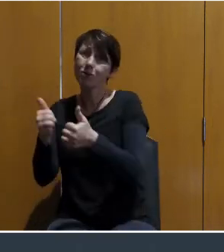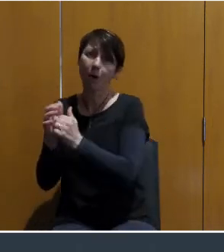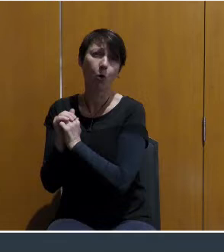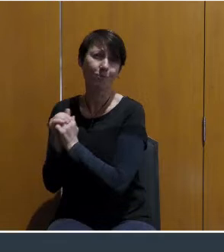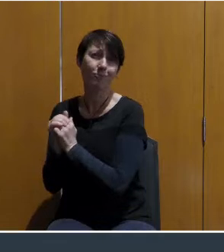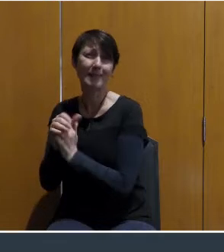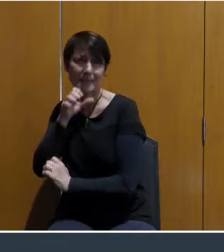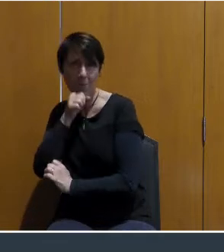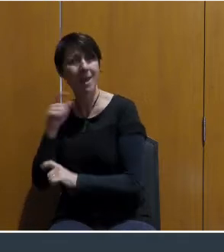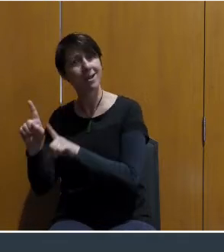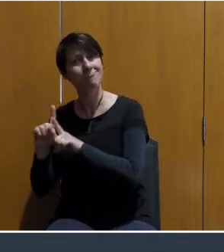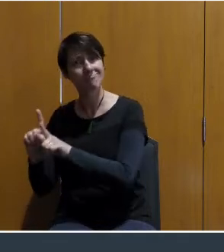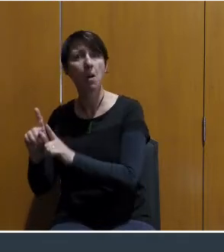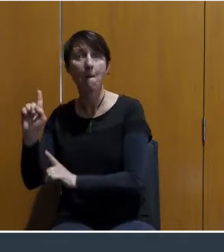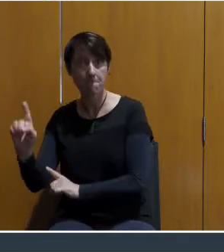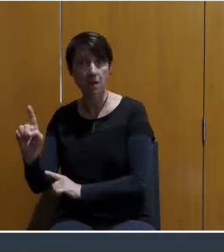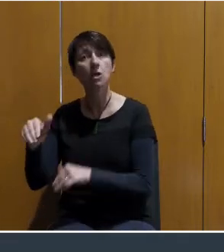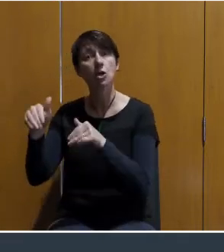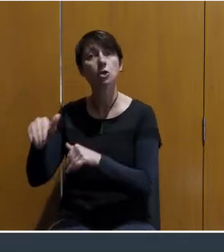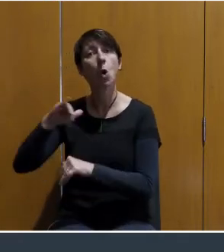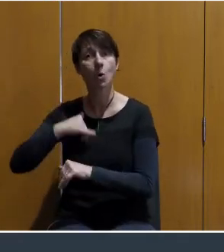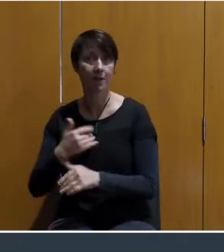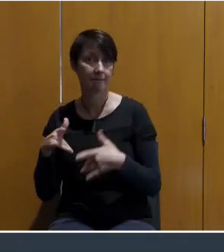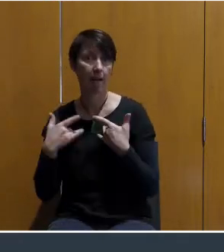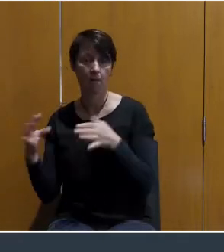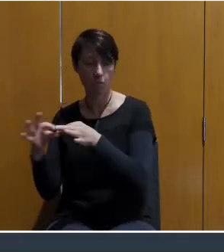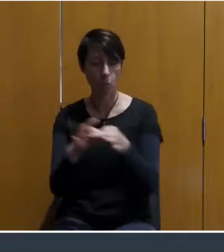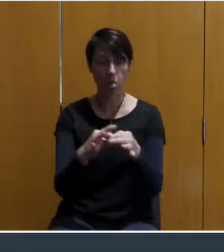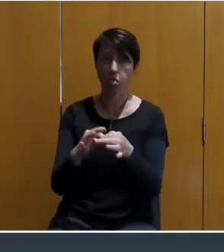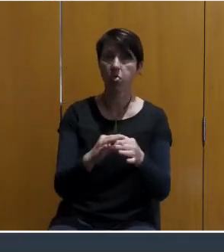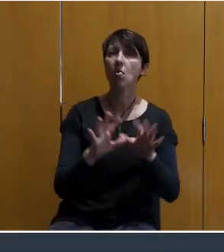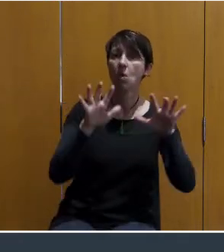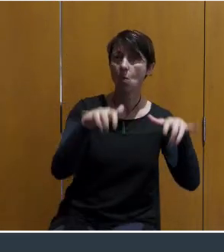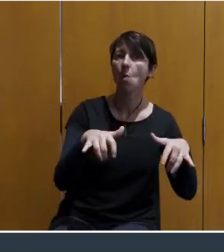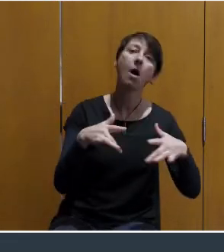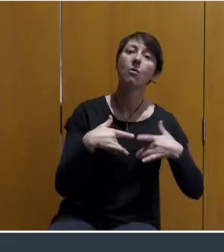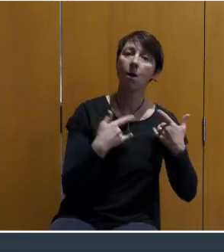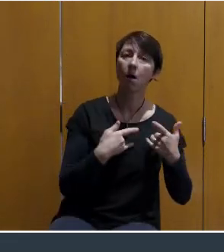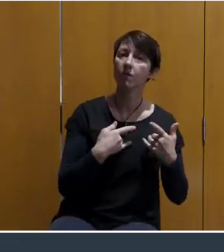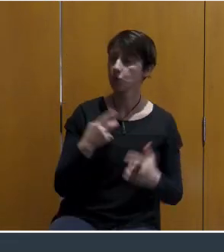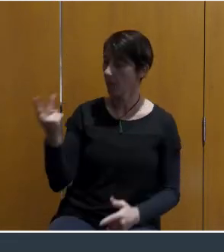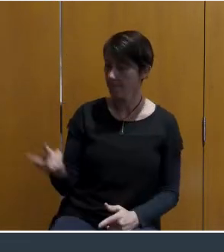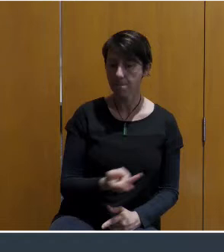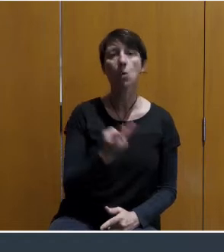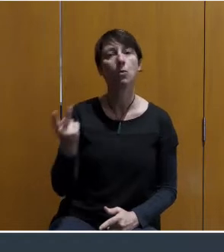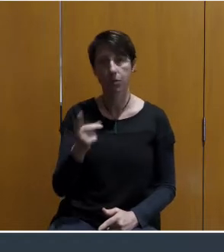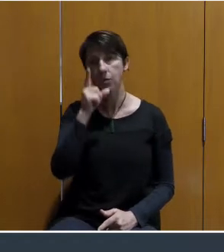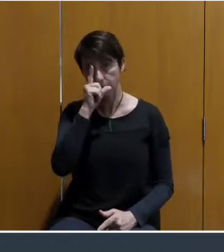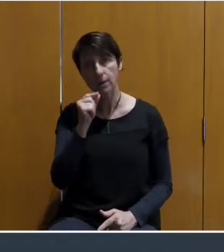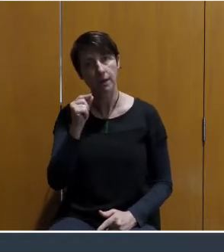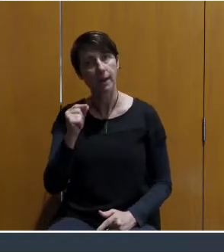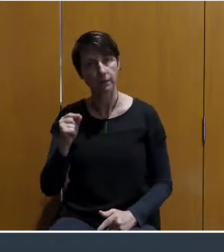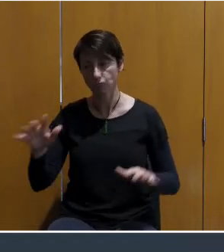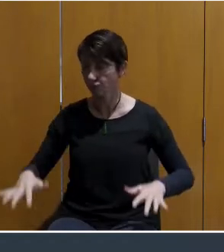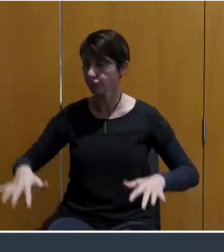that we must live in harmony with New Zealand's wildlife so both can flourish. Thank you very much for your time. Thank you, Angela.